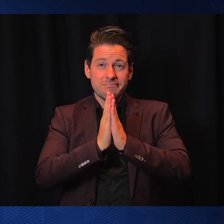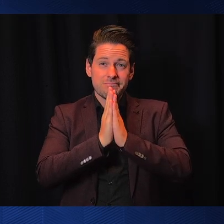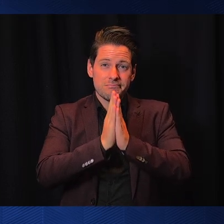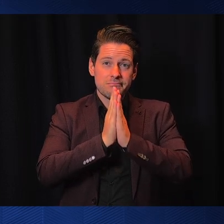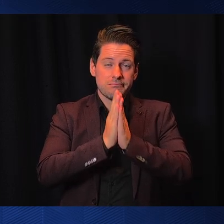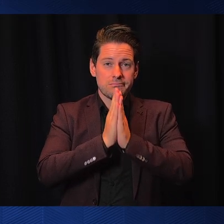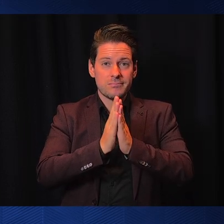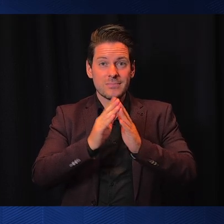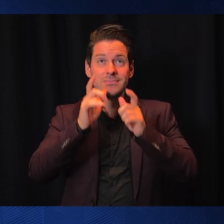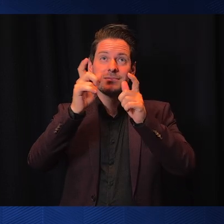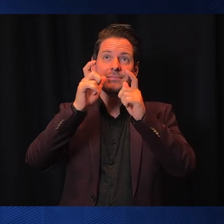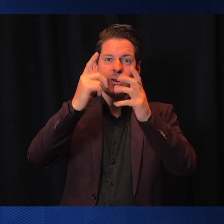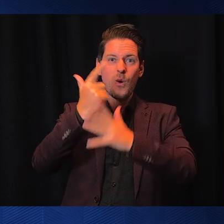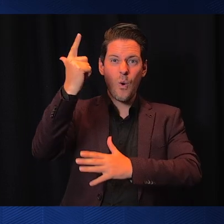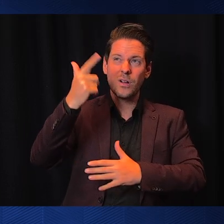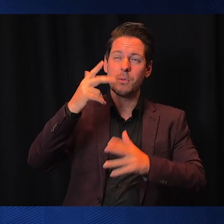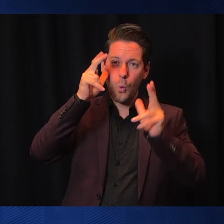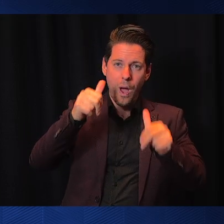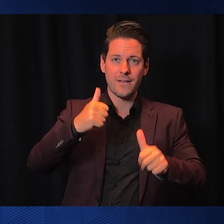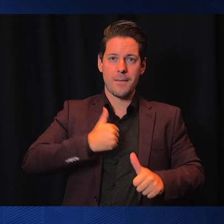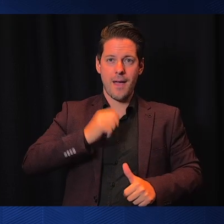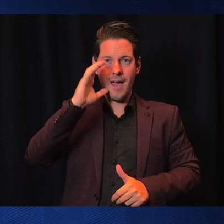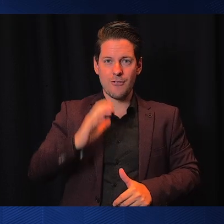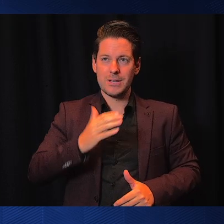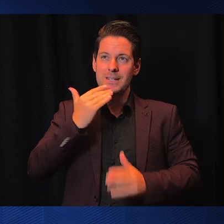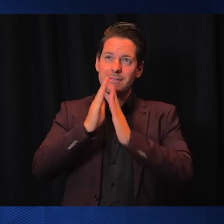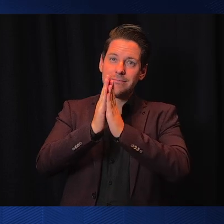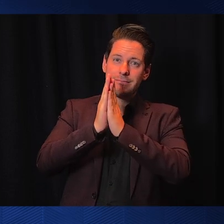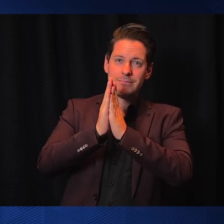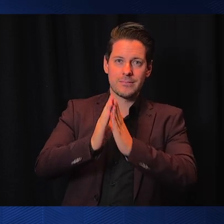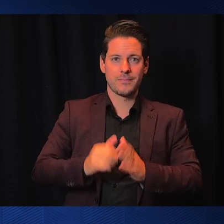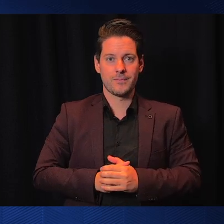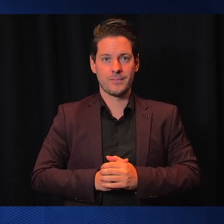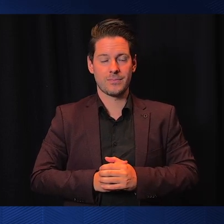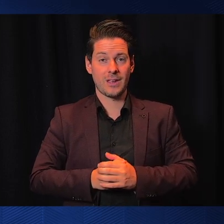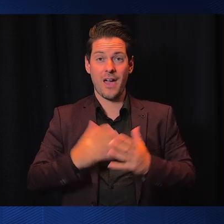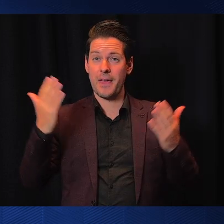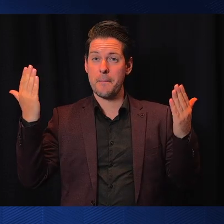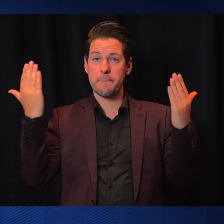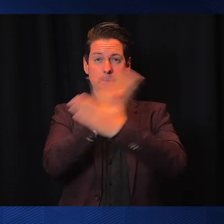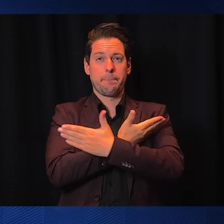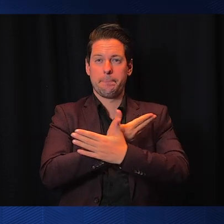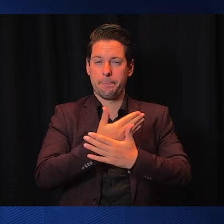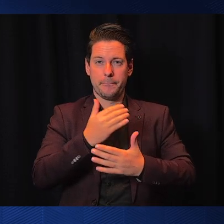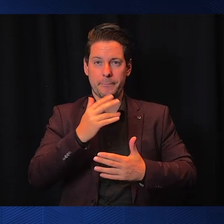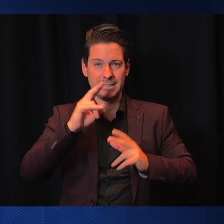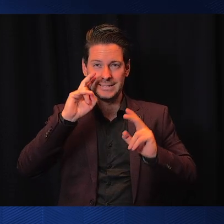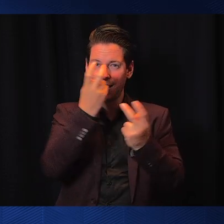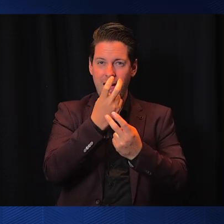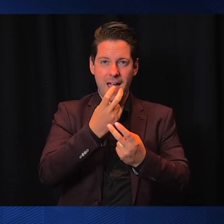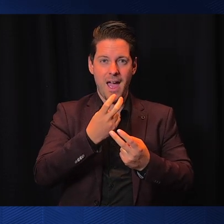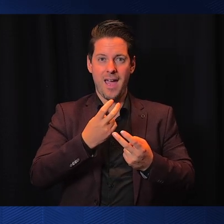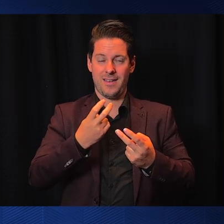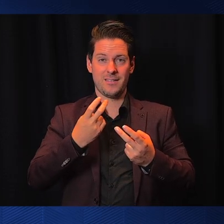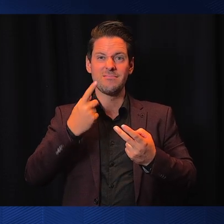cry out to the Lord, "Please protect my country." Suddenly, everything went dark outside,